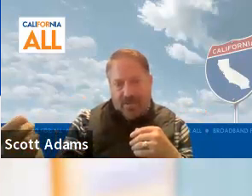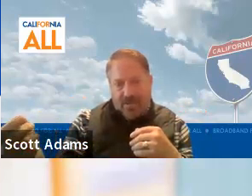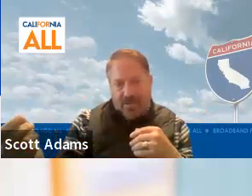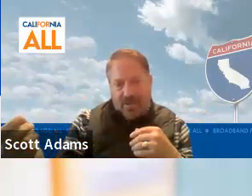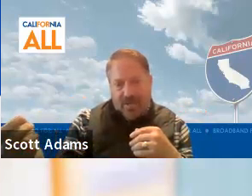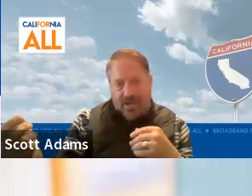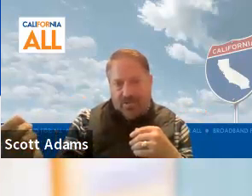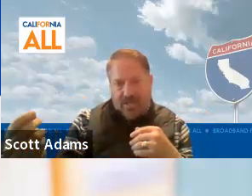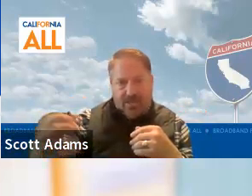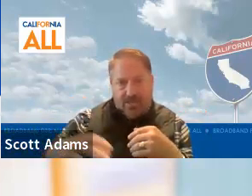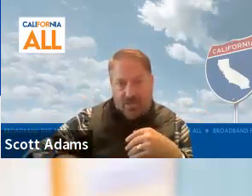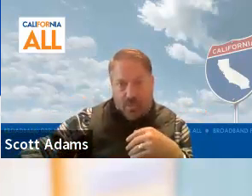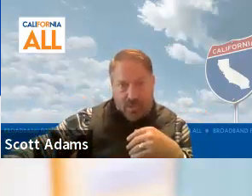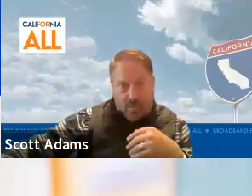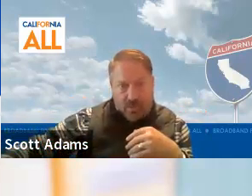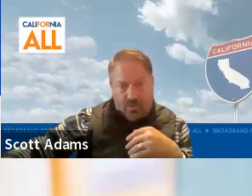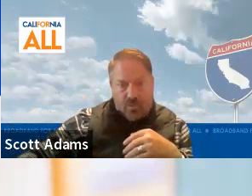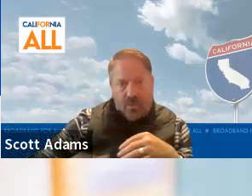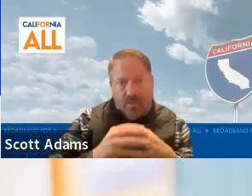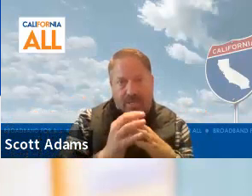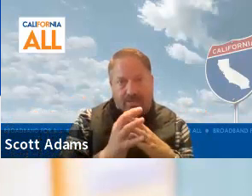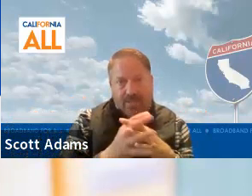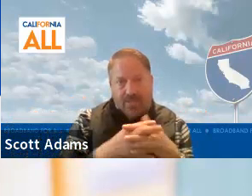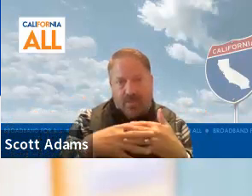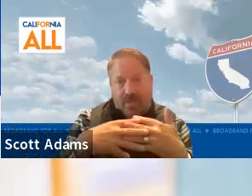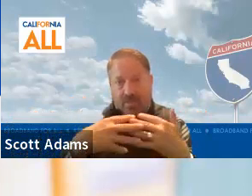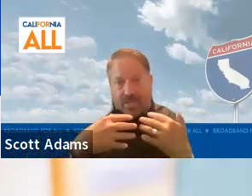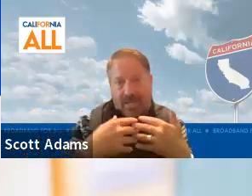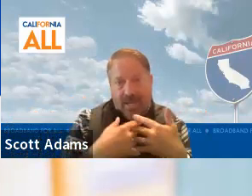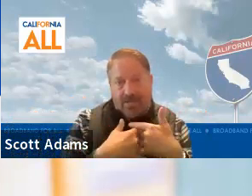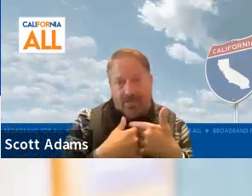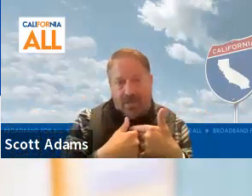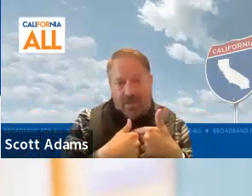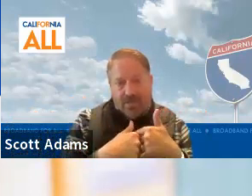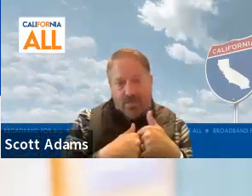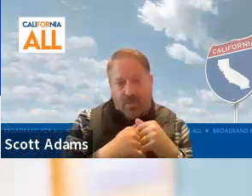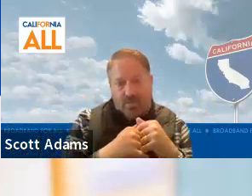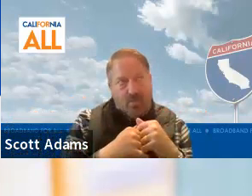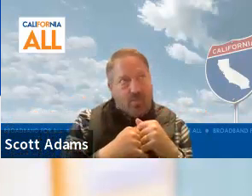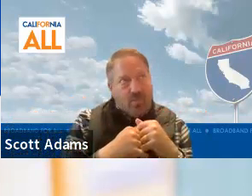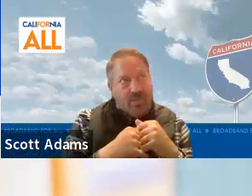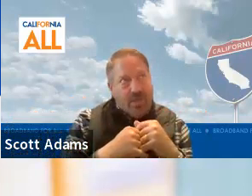CTF, other state agencies working with local entities, we've been able to connect